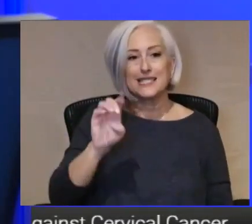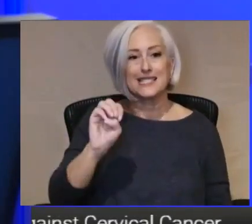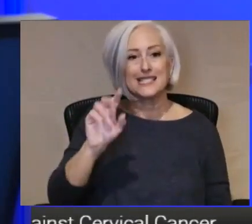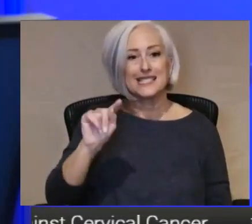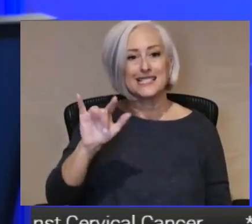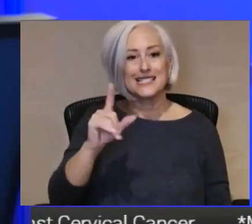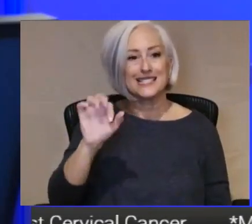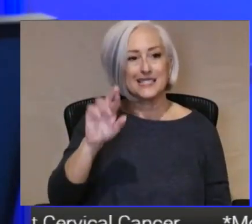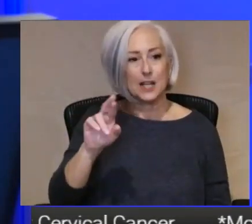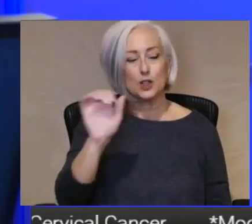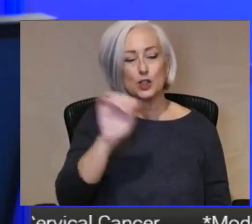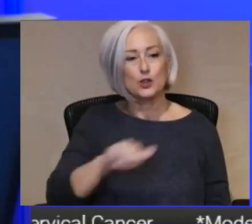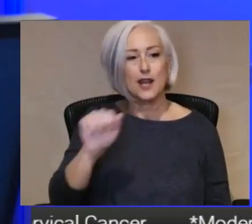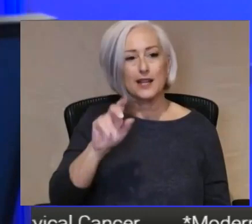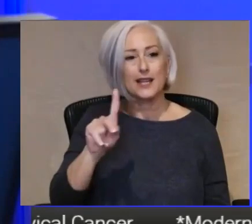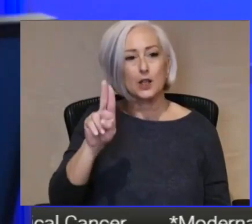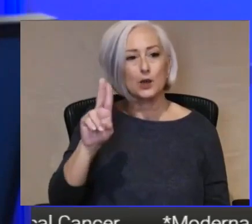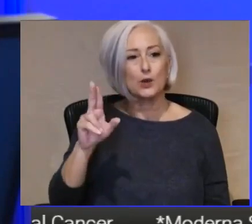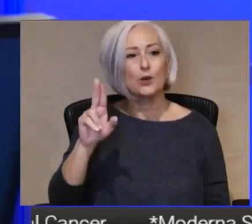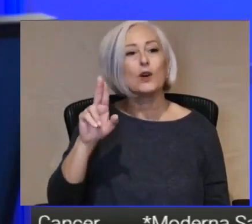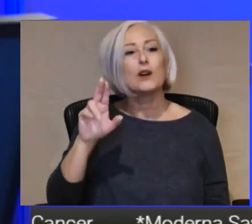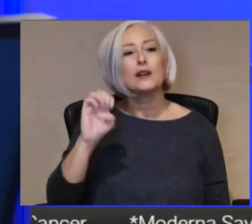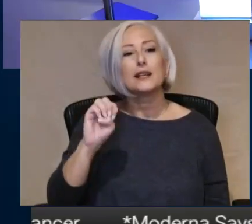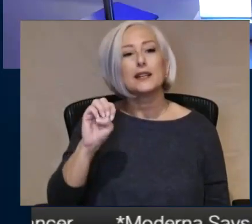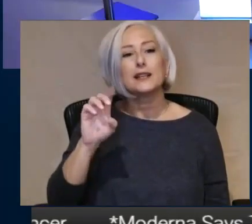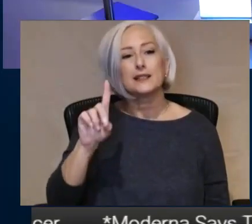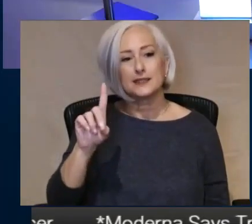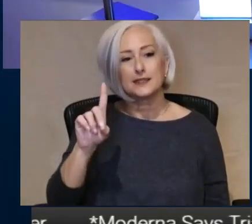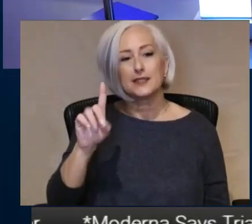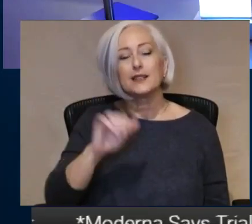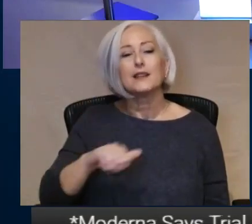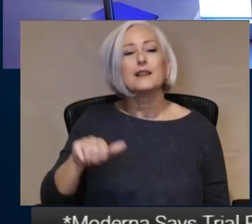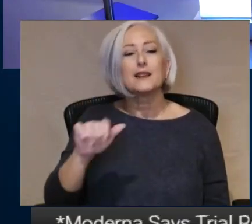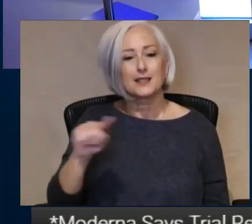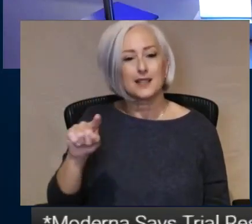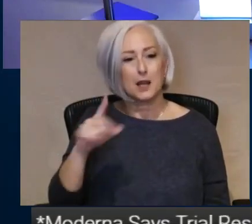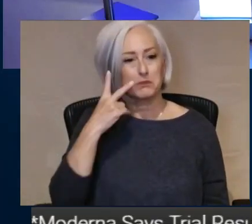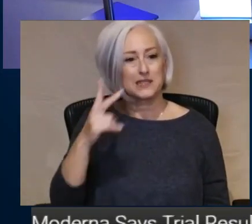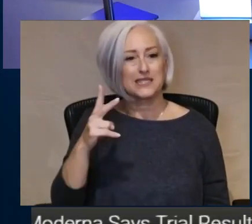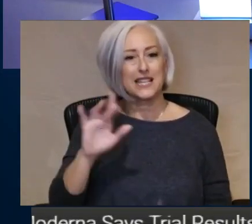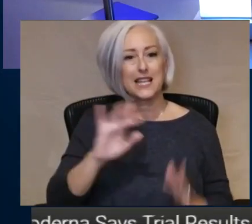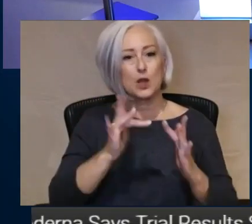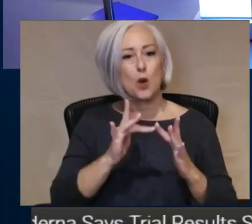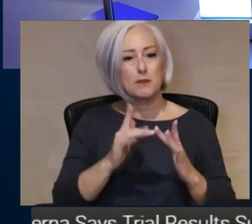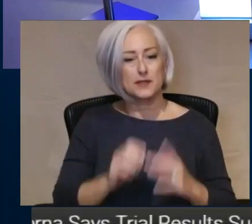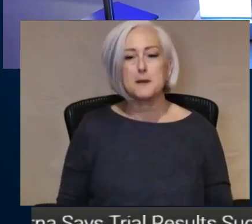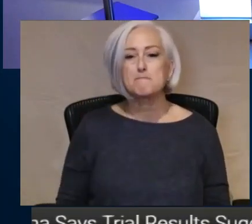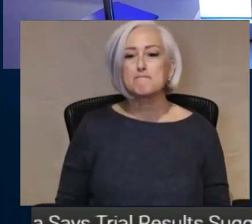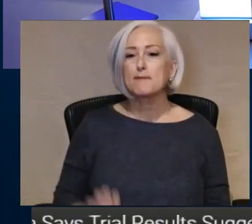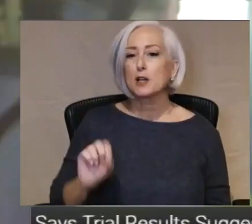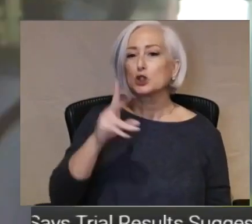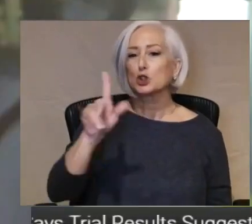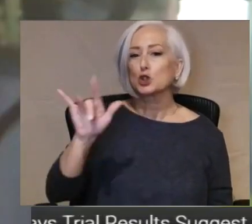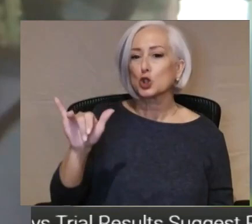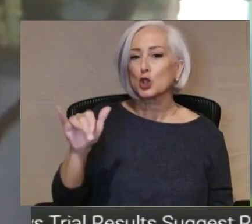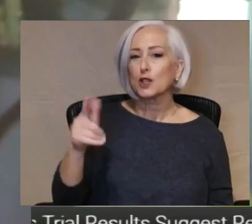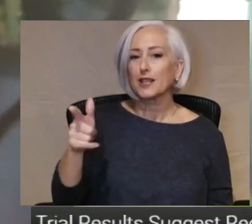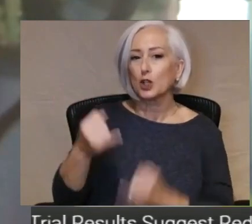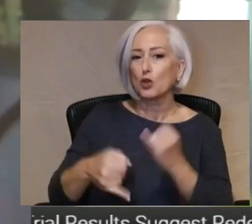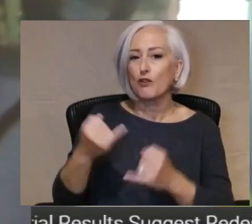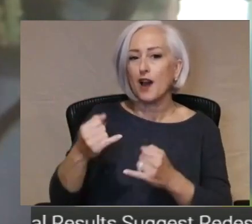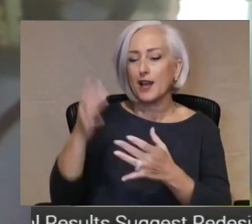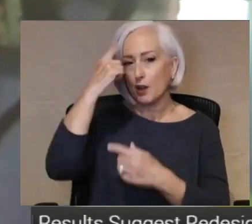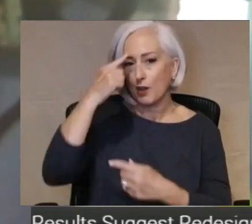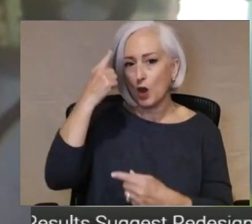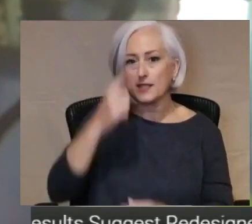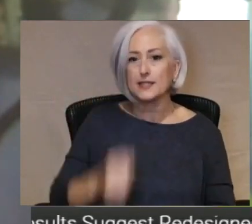pdetcenter@kumc.edu. or visit our website. Pretty good stuff. Doc, Shirley, final thoughts. Well, you know, I have to